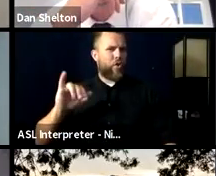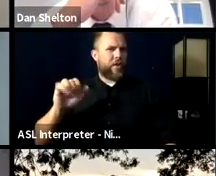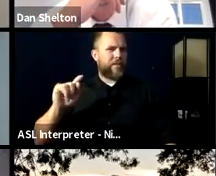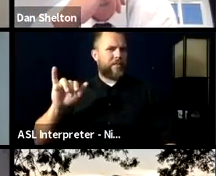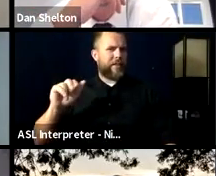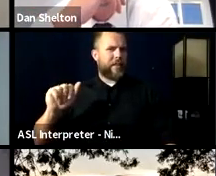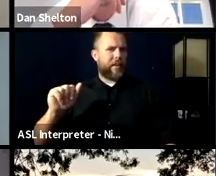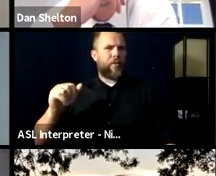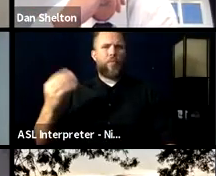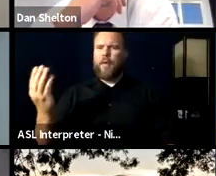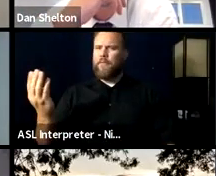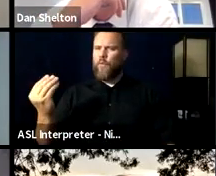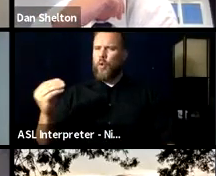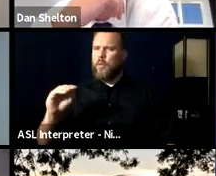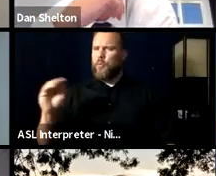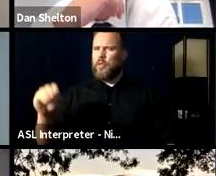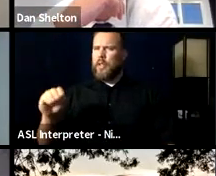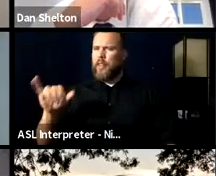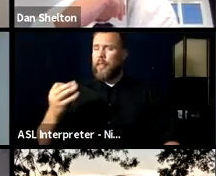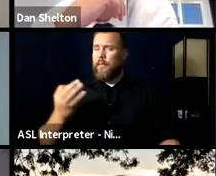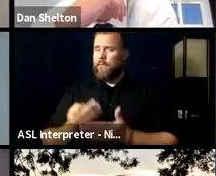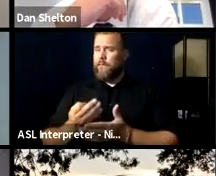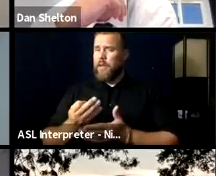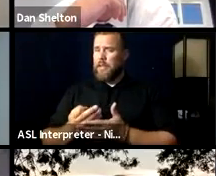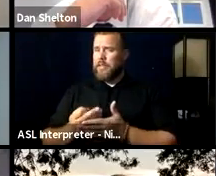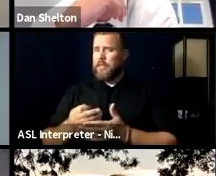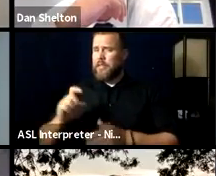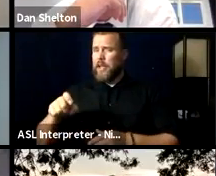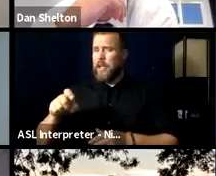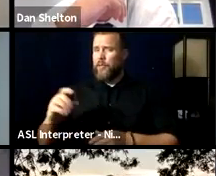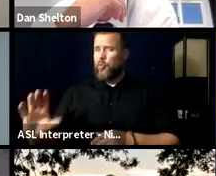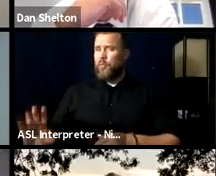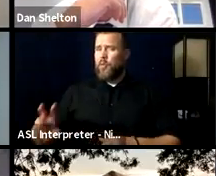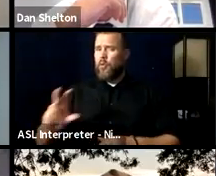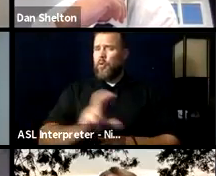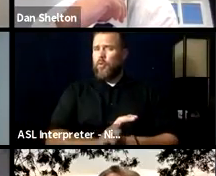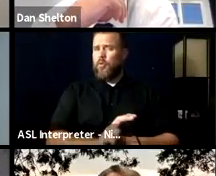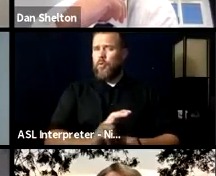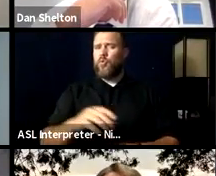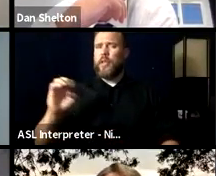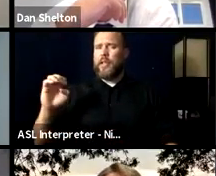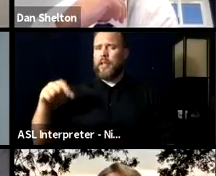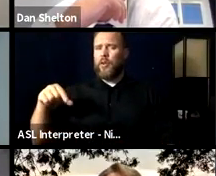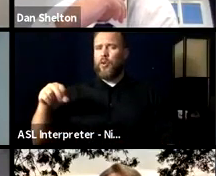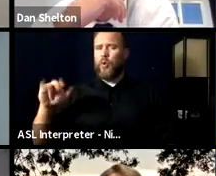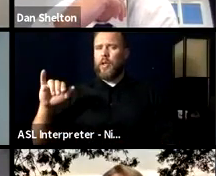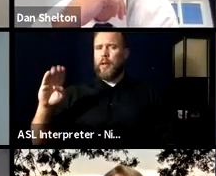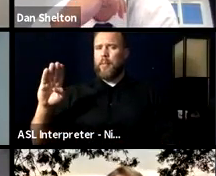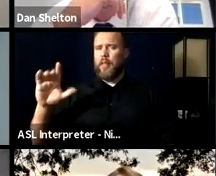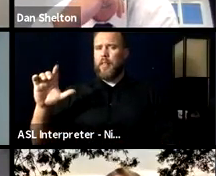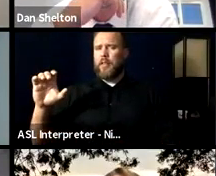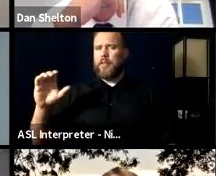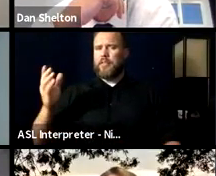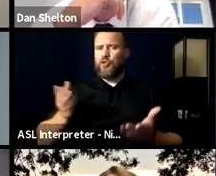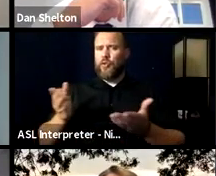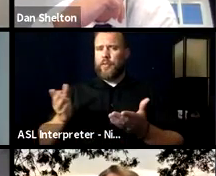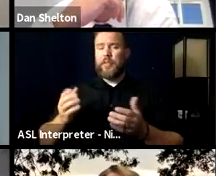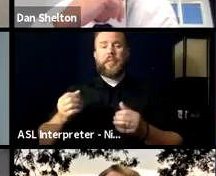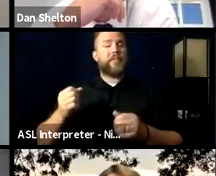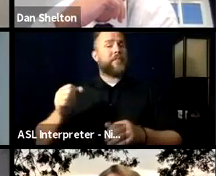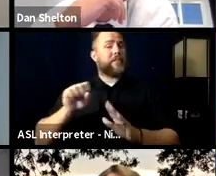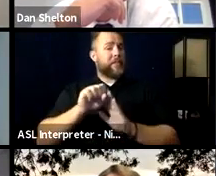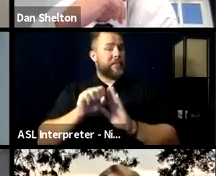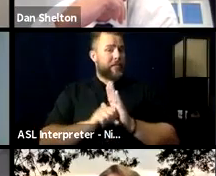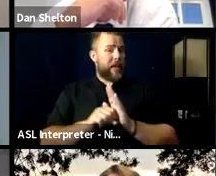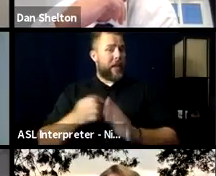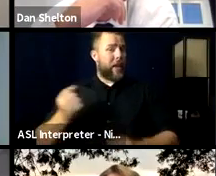go to equitable services. The state has held back 20% of it for now as an escrow, awaiting